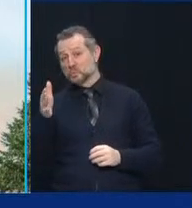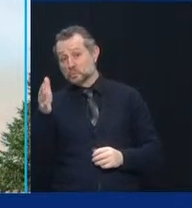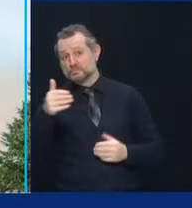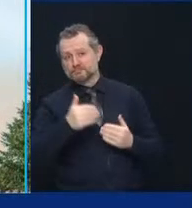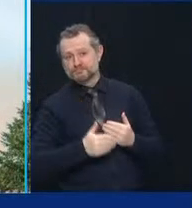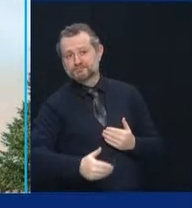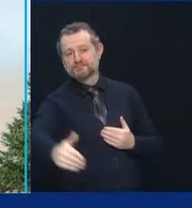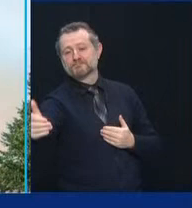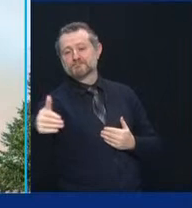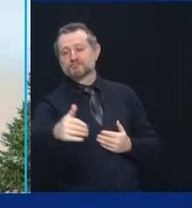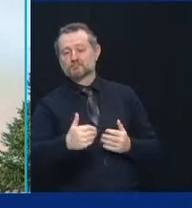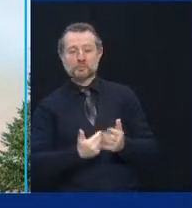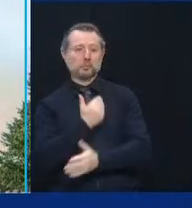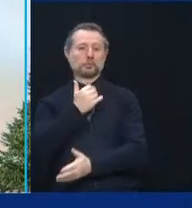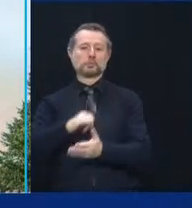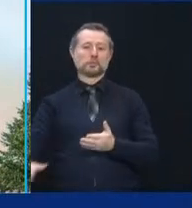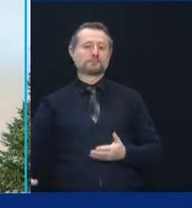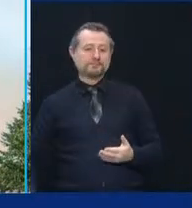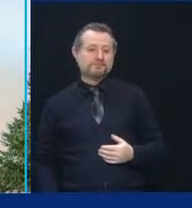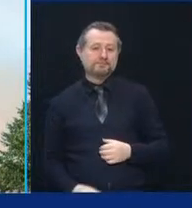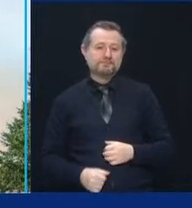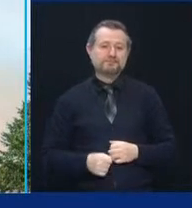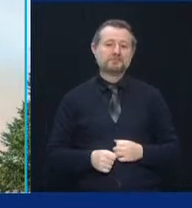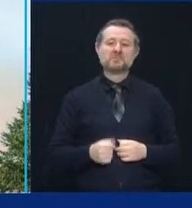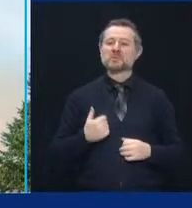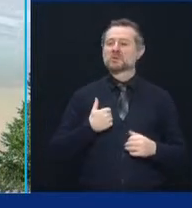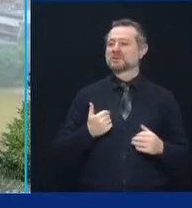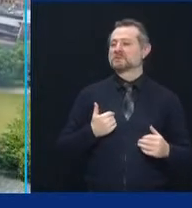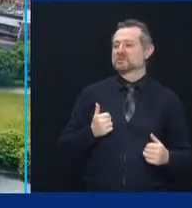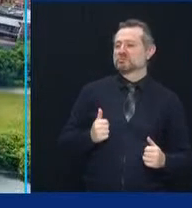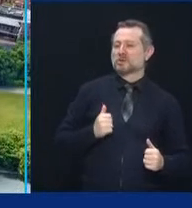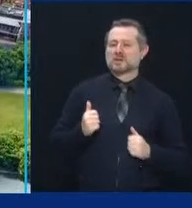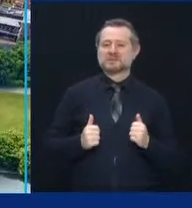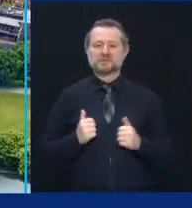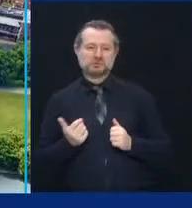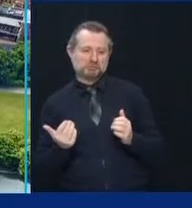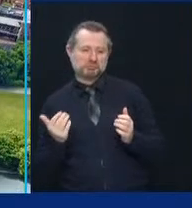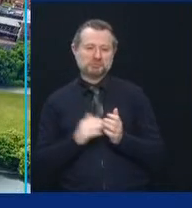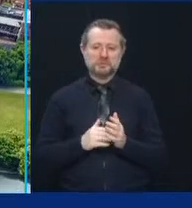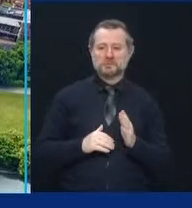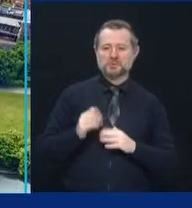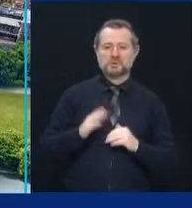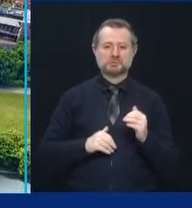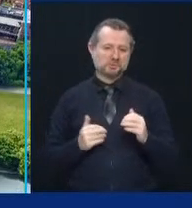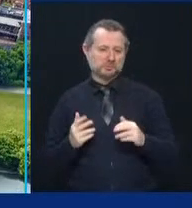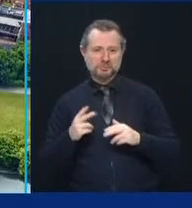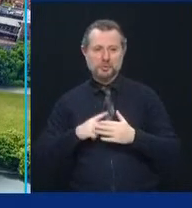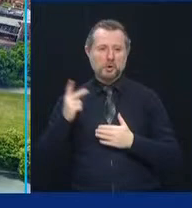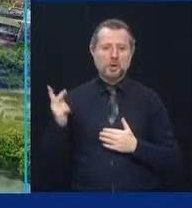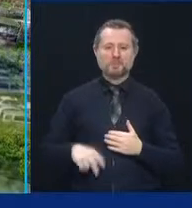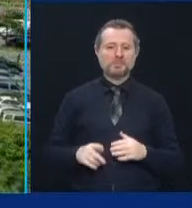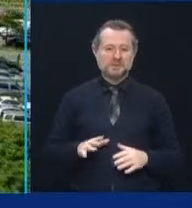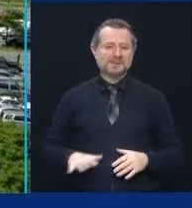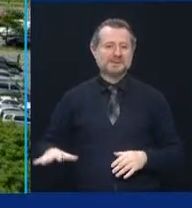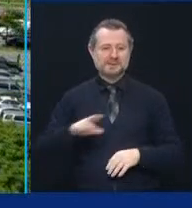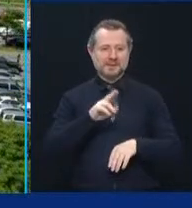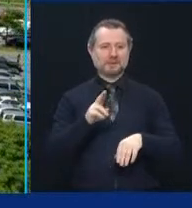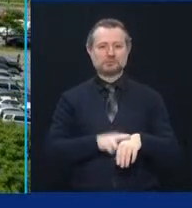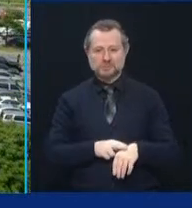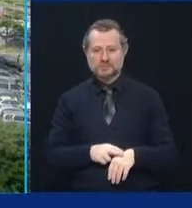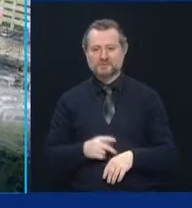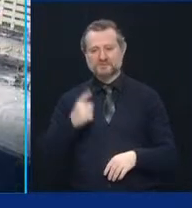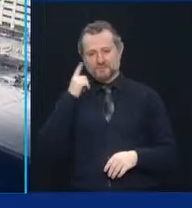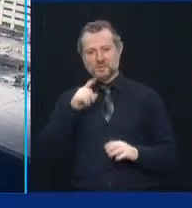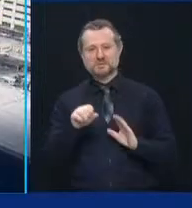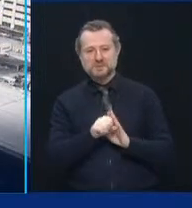have the most aggressive reconstruction and construction program in the nation for statewide building, and